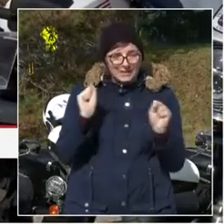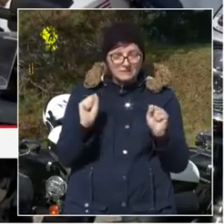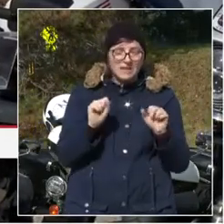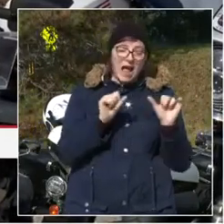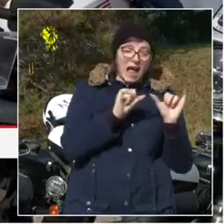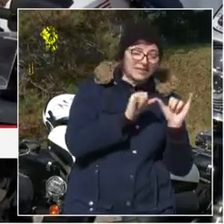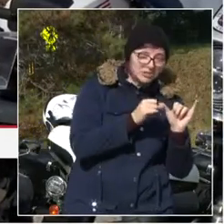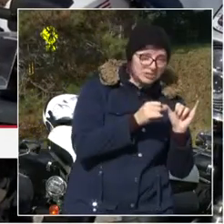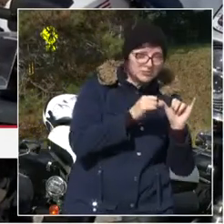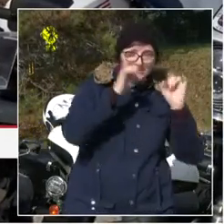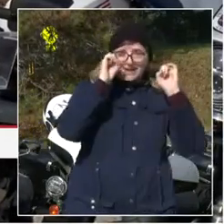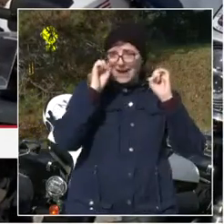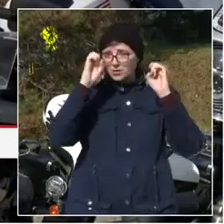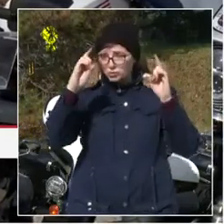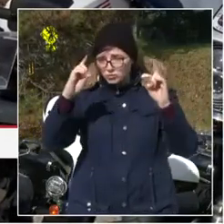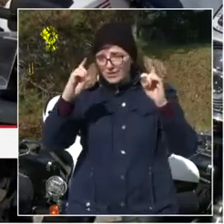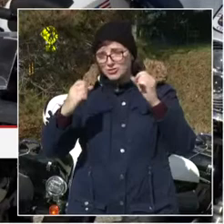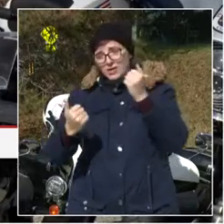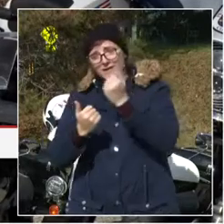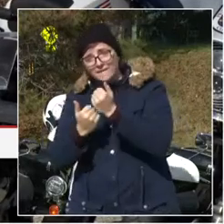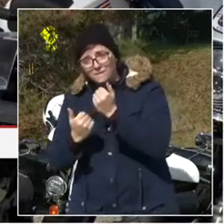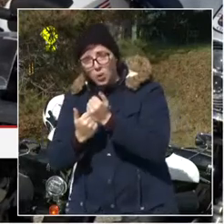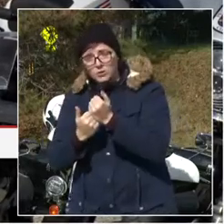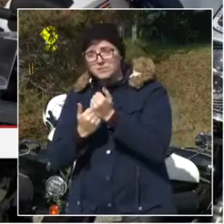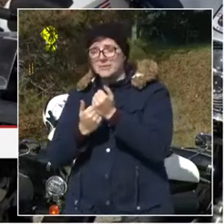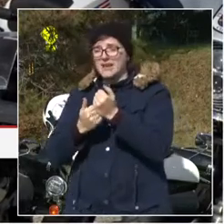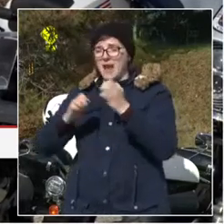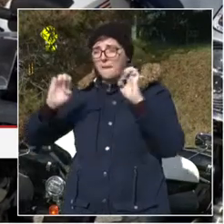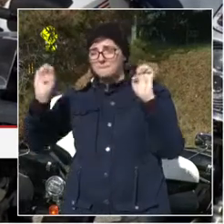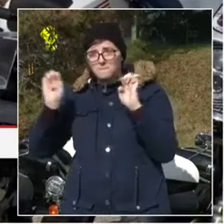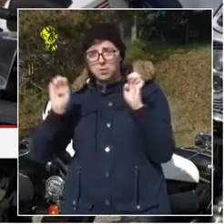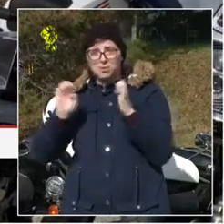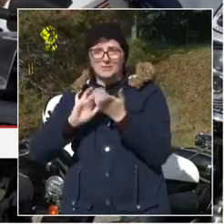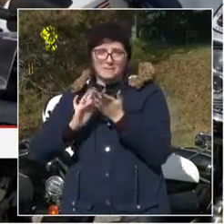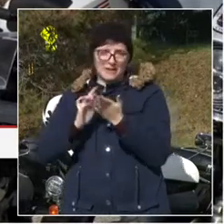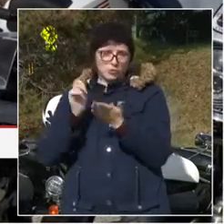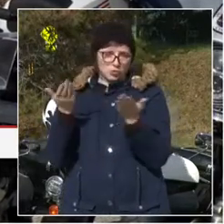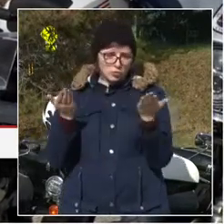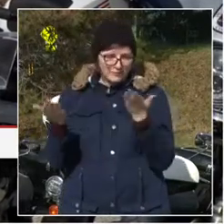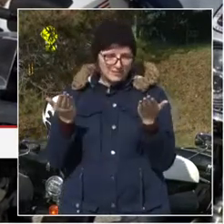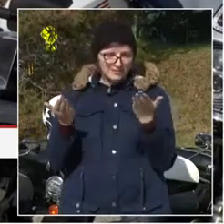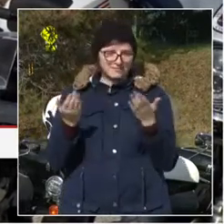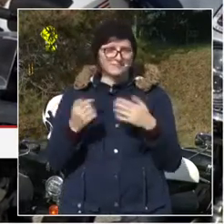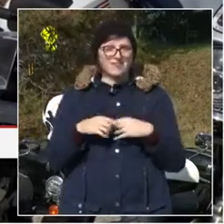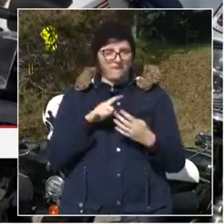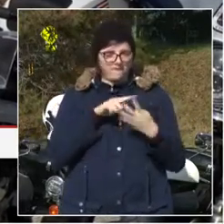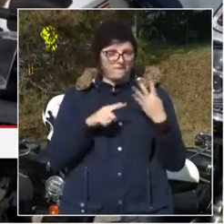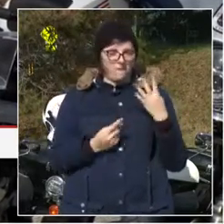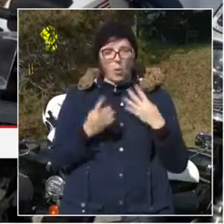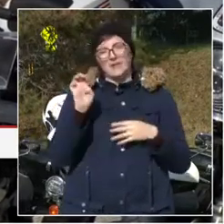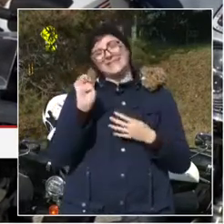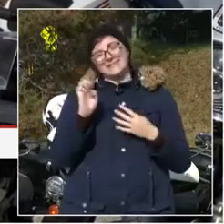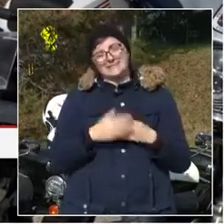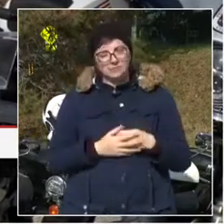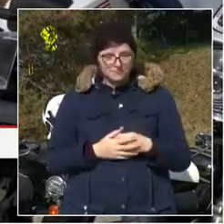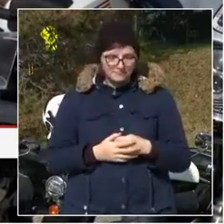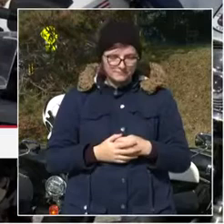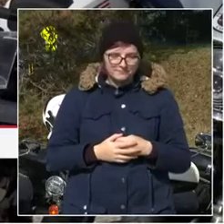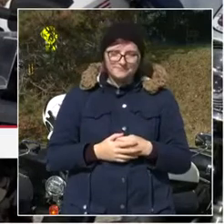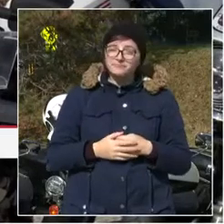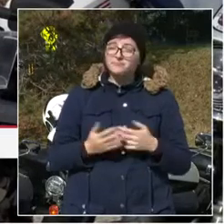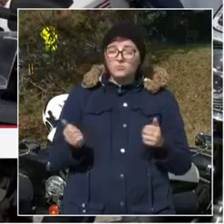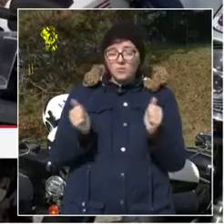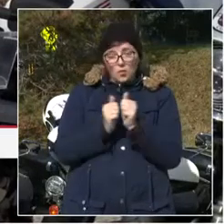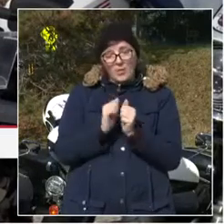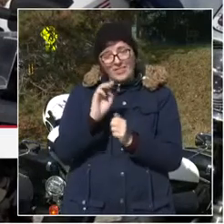engineering, education, enforcement, and our emergency medical services. In partnership with the M.Dot State Highway Administration,